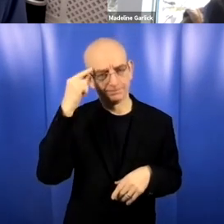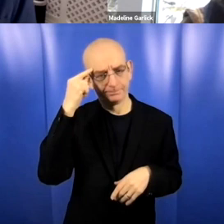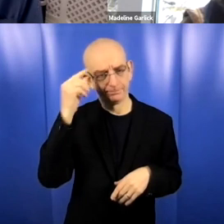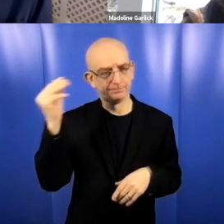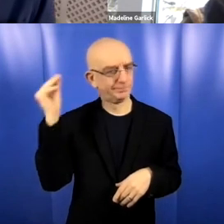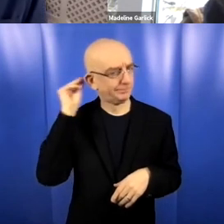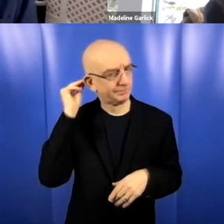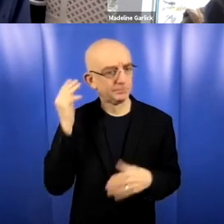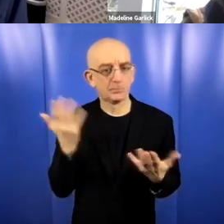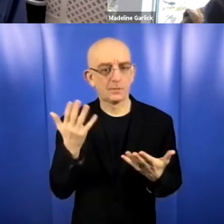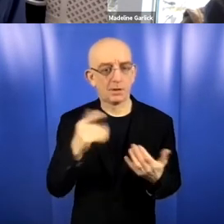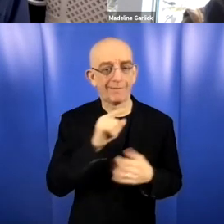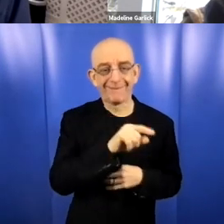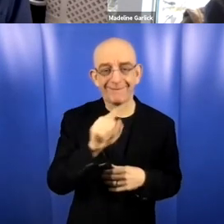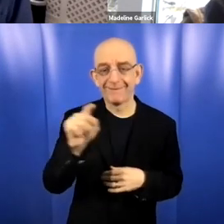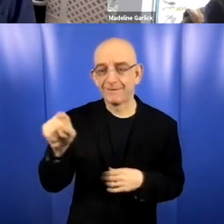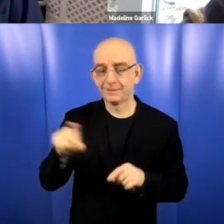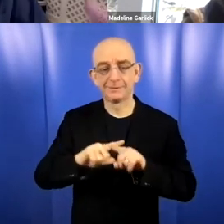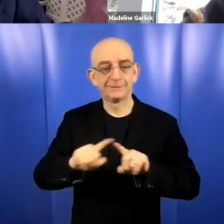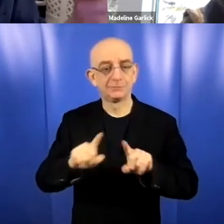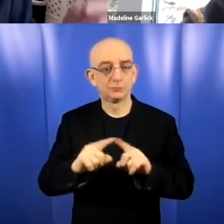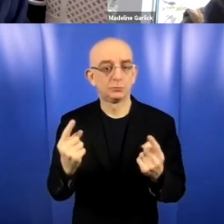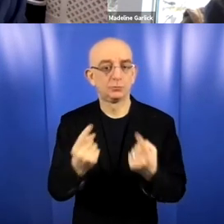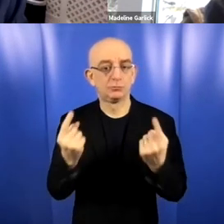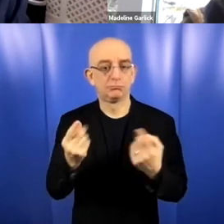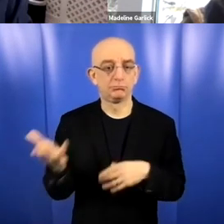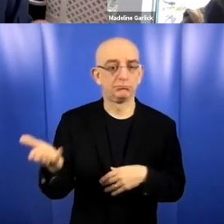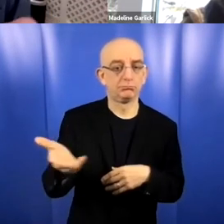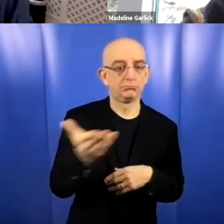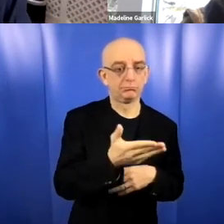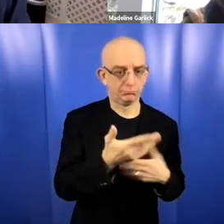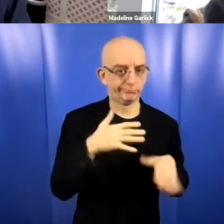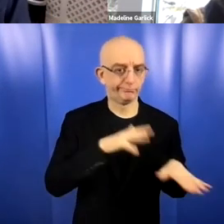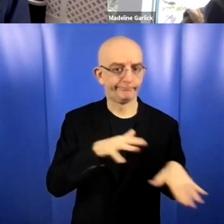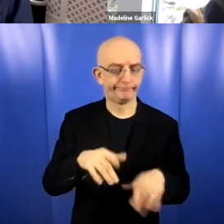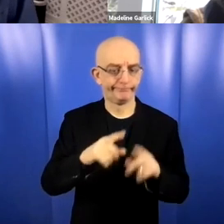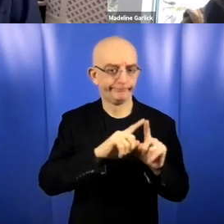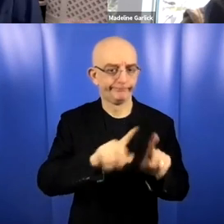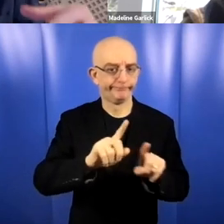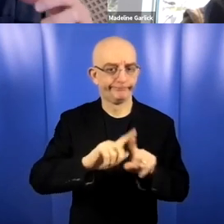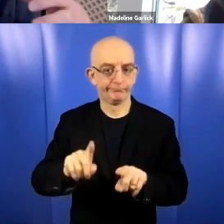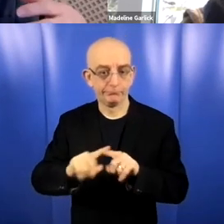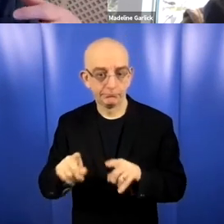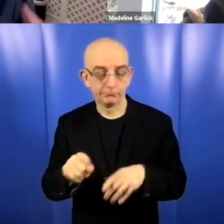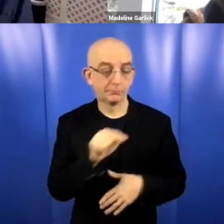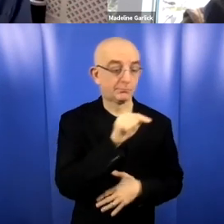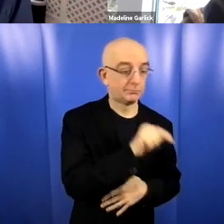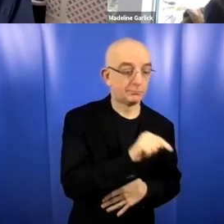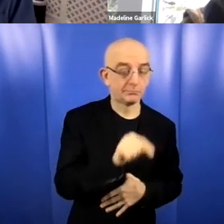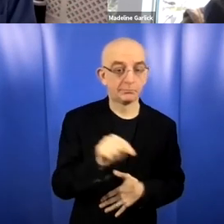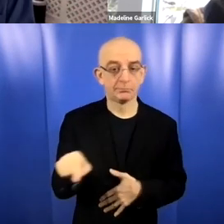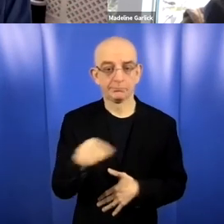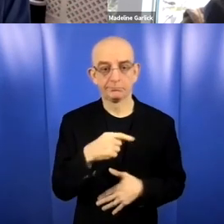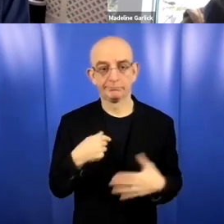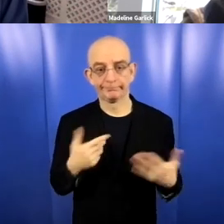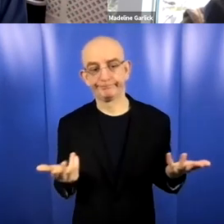Sometimes you can't predict, and it would be interesting to look at how environmental